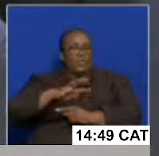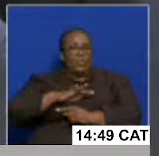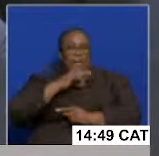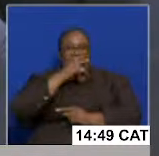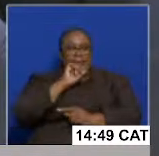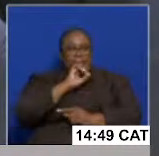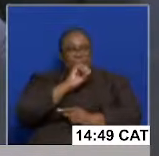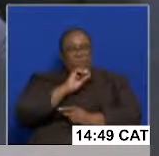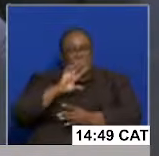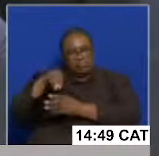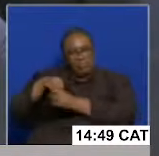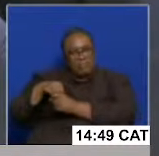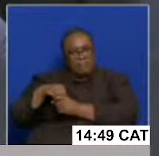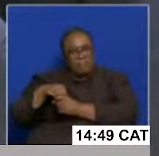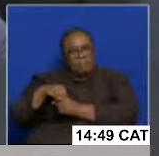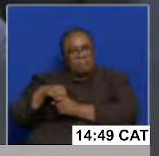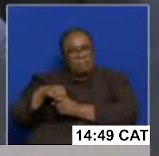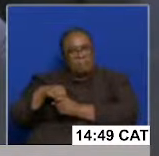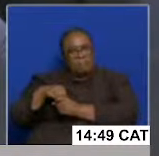It is.